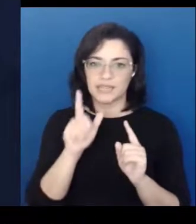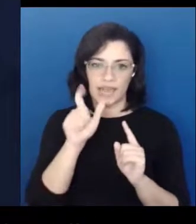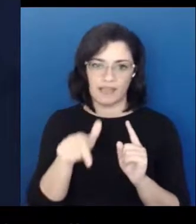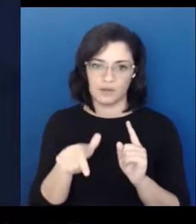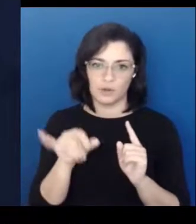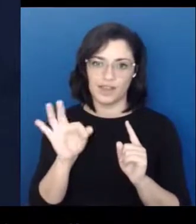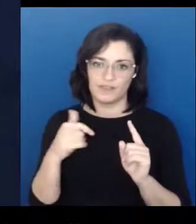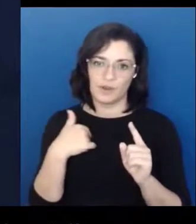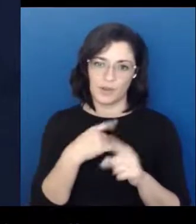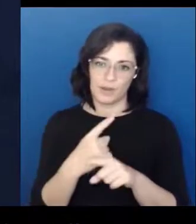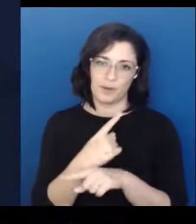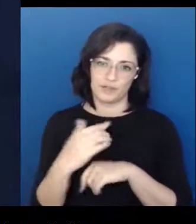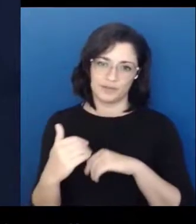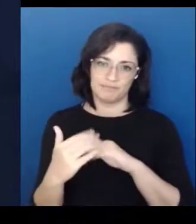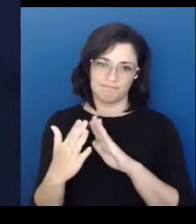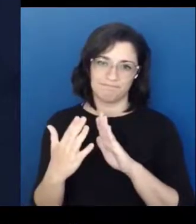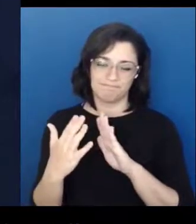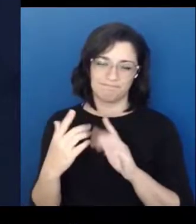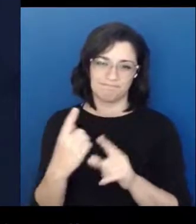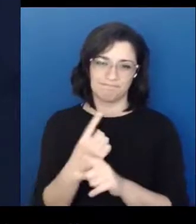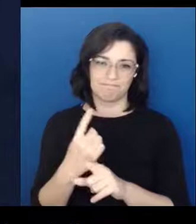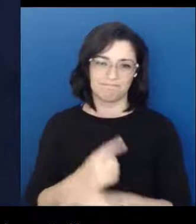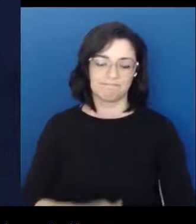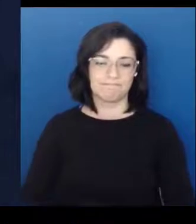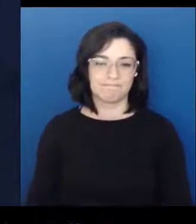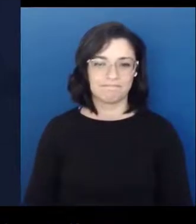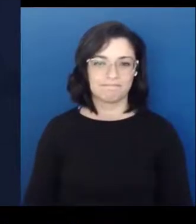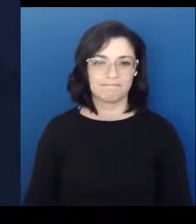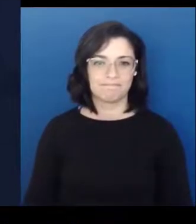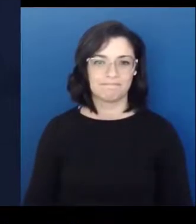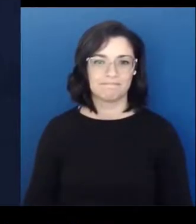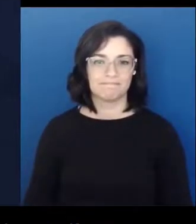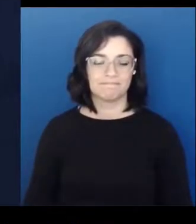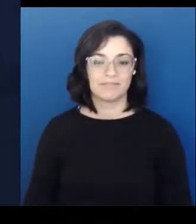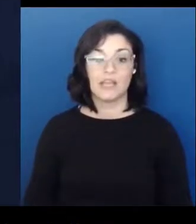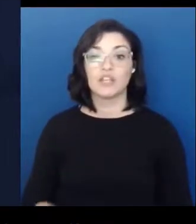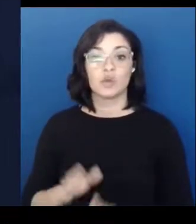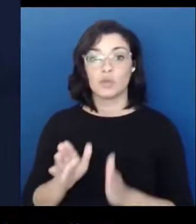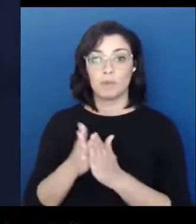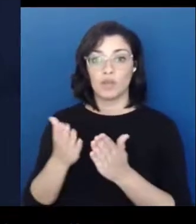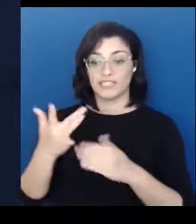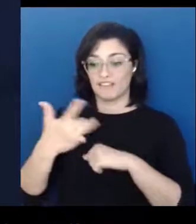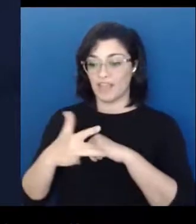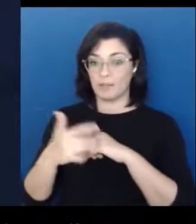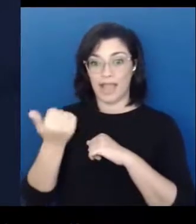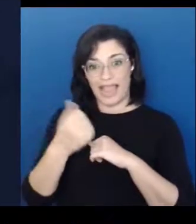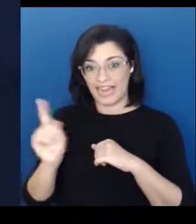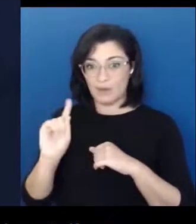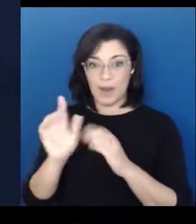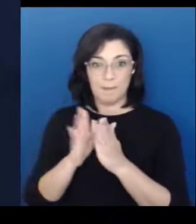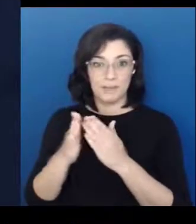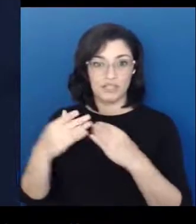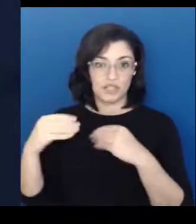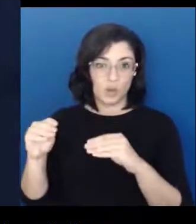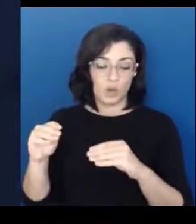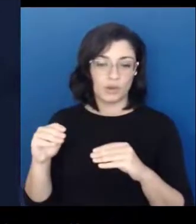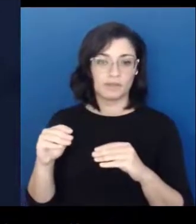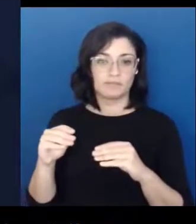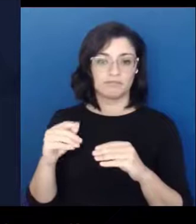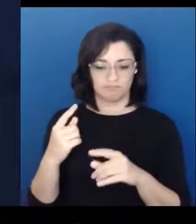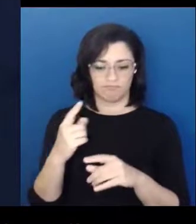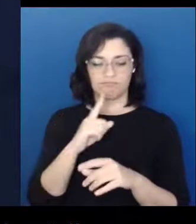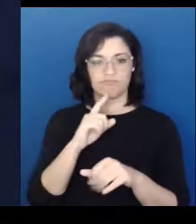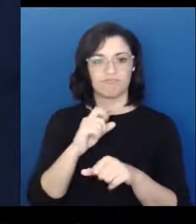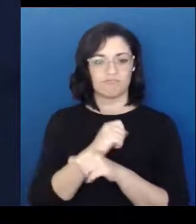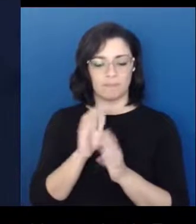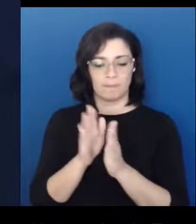is available anywhere books are sold, paperback, ebook, and within the next year, there will be an audiobook. You know,